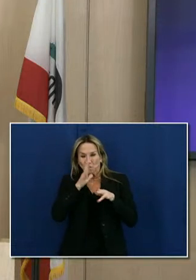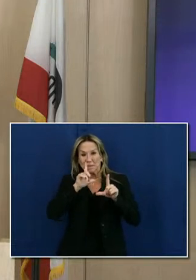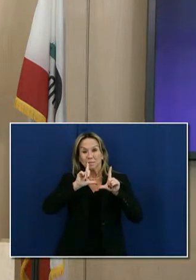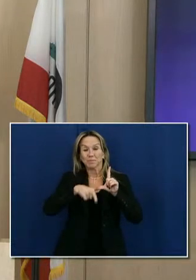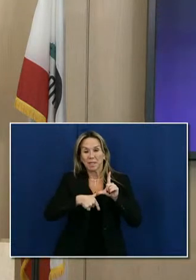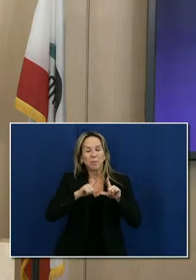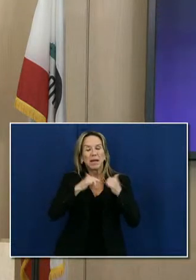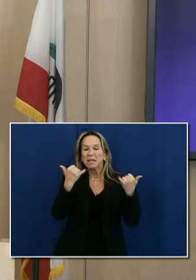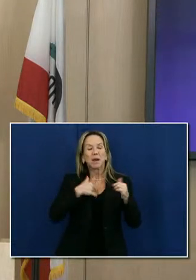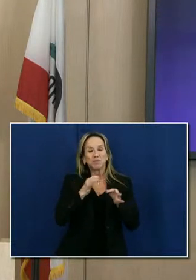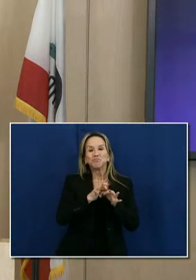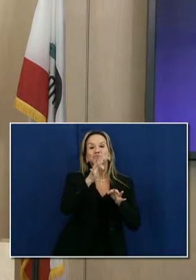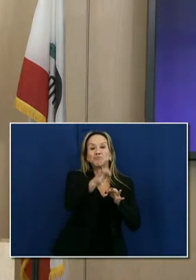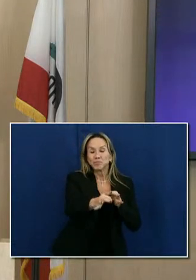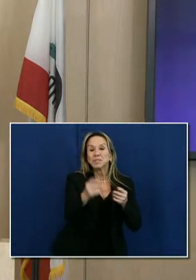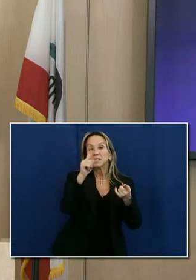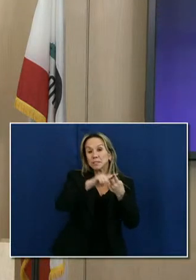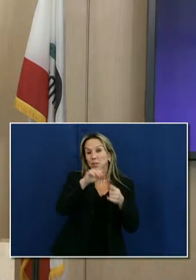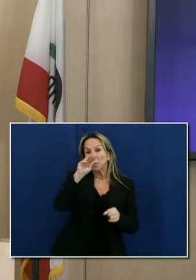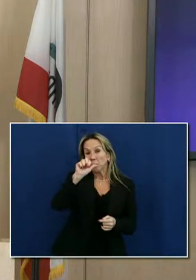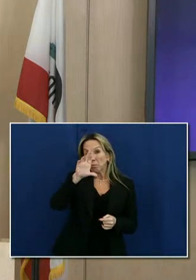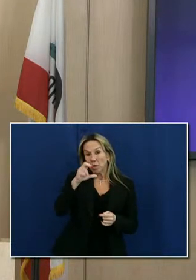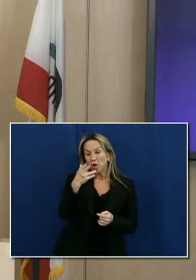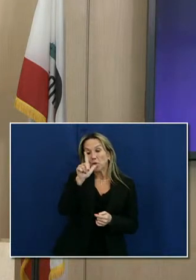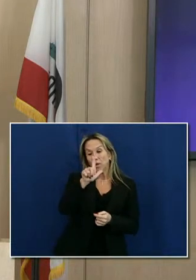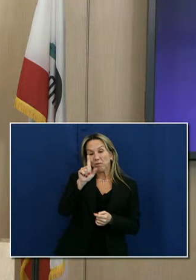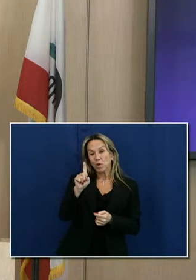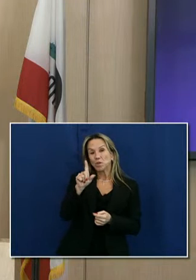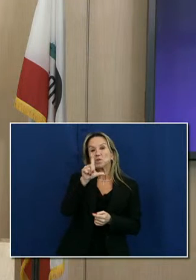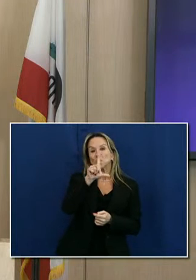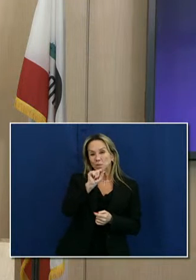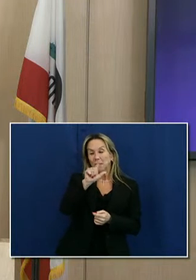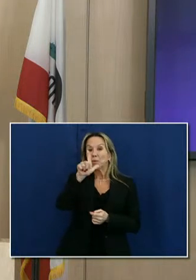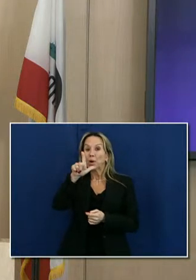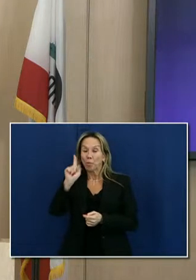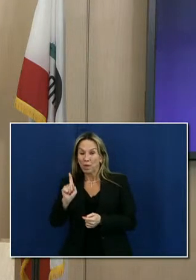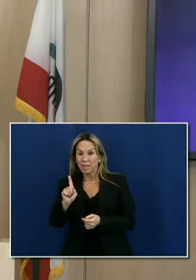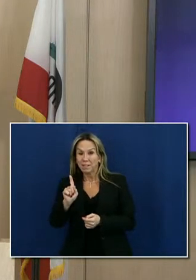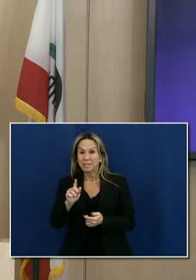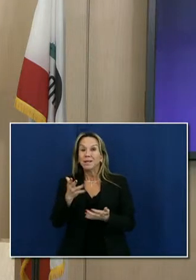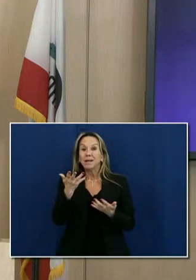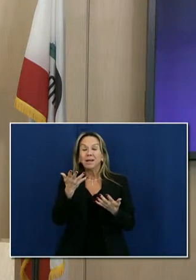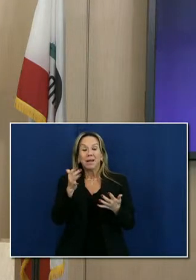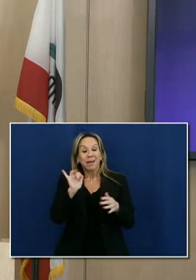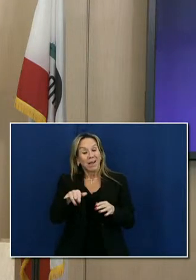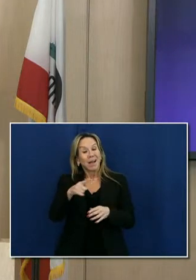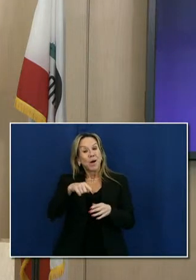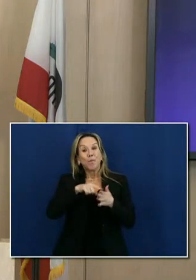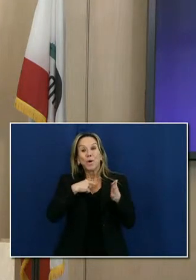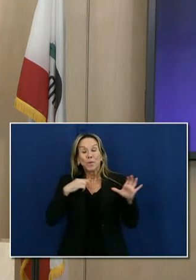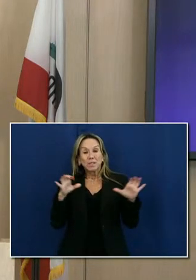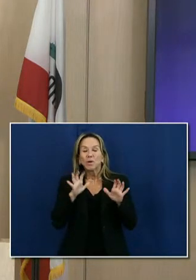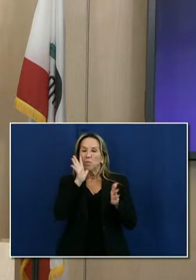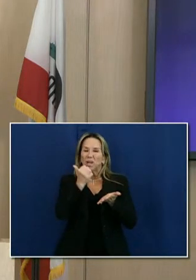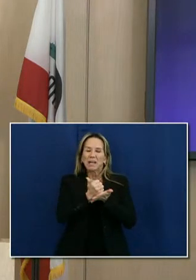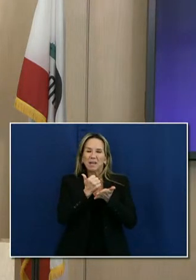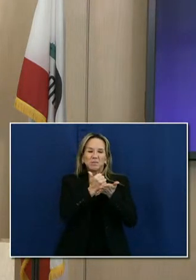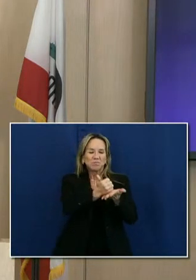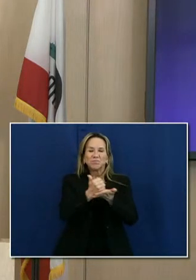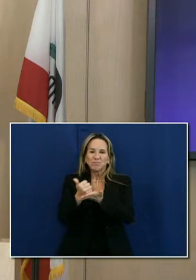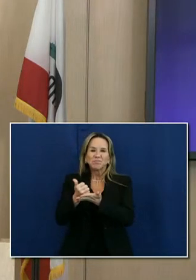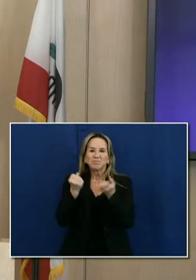through March 31st of 2021. These actions will help many businesses get through this difficult